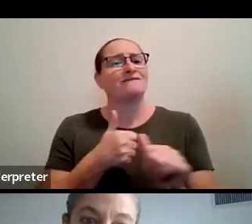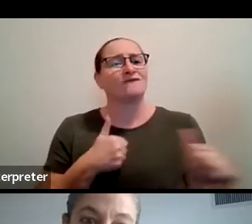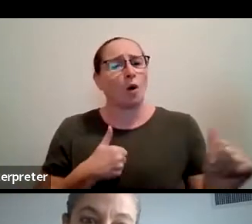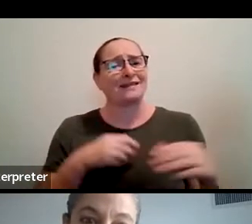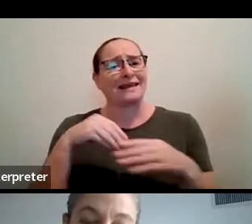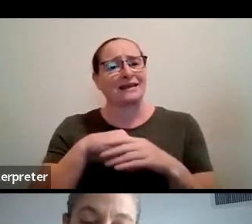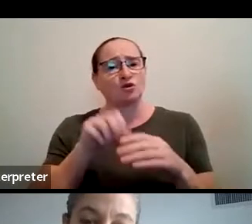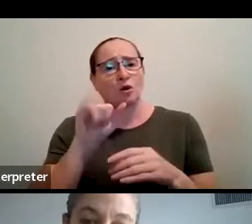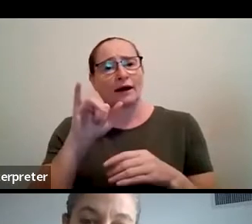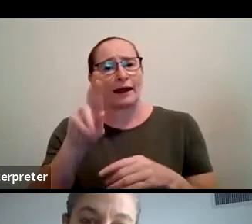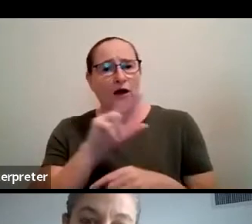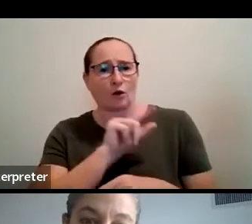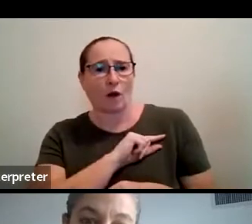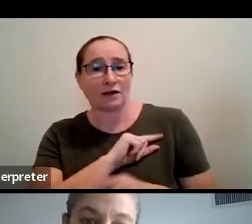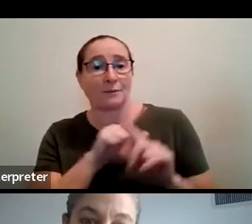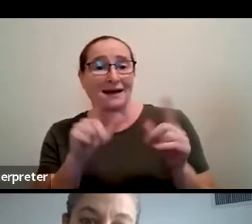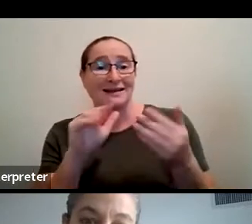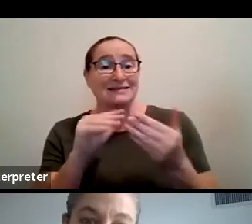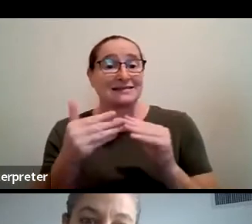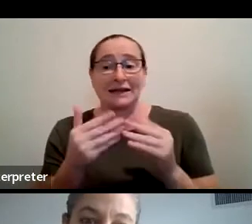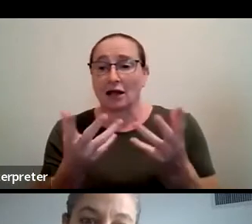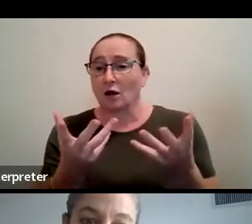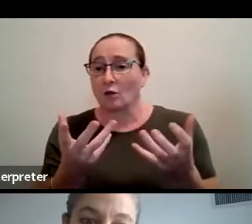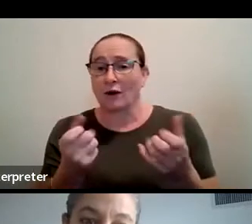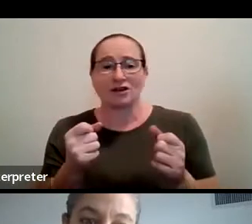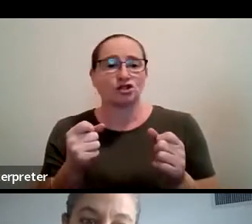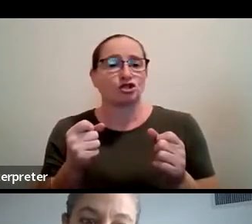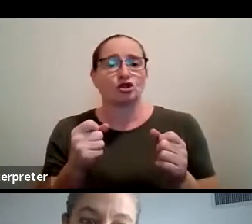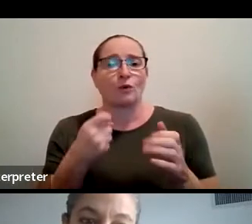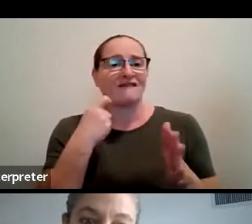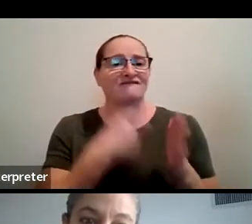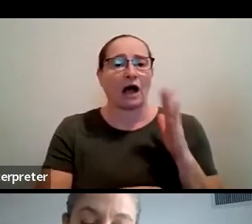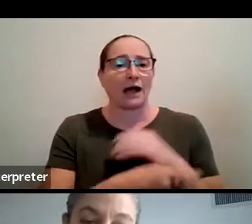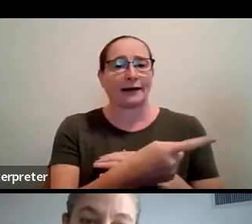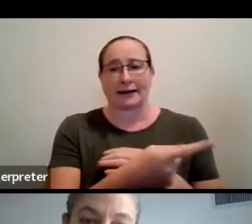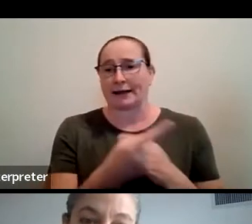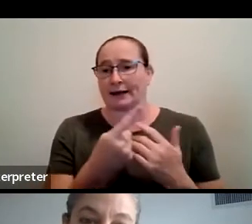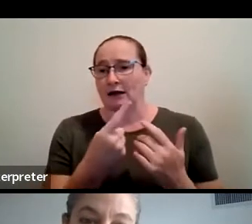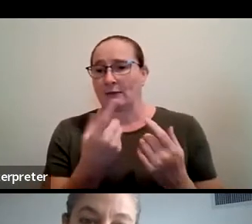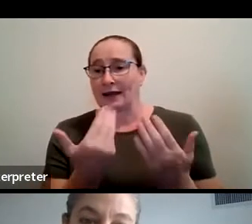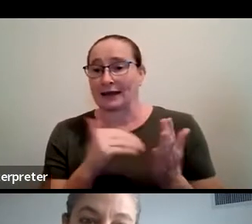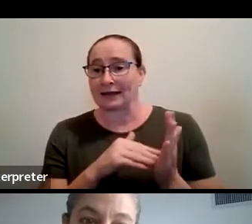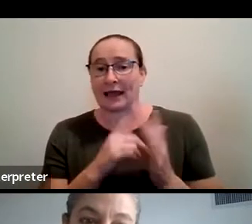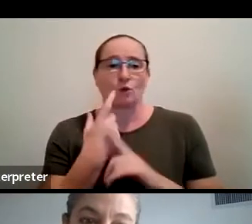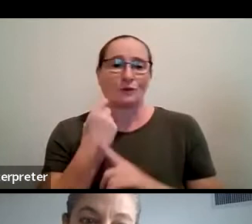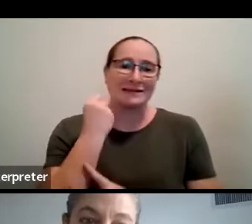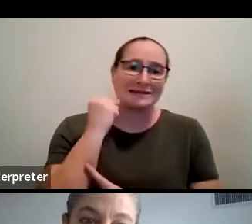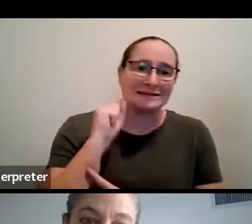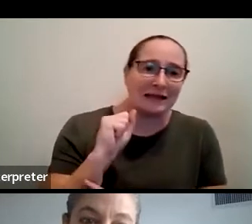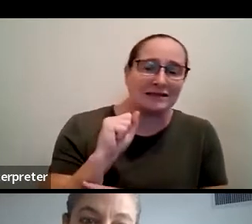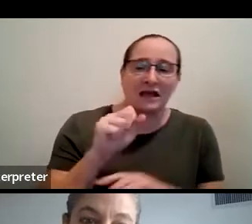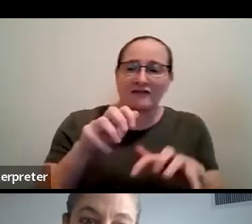And what did we have? We had a city that wanted to fine him. And without, again, the resistance of the